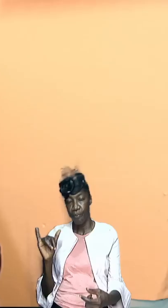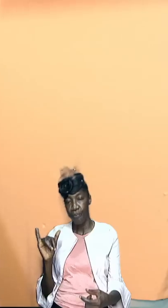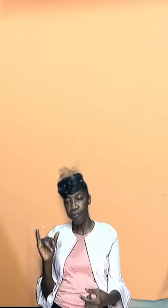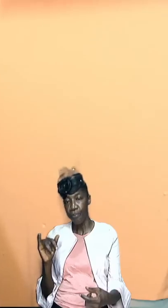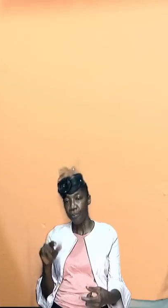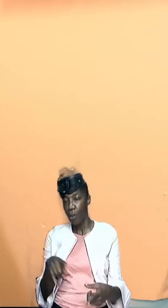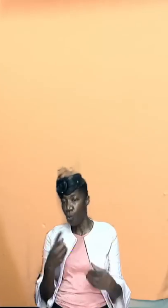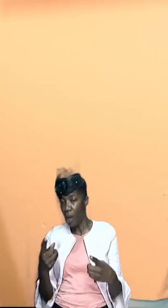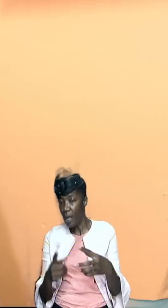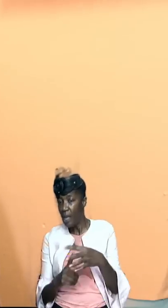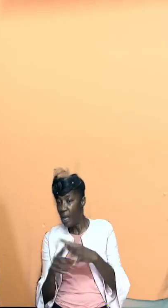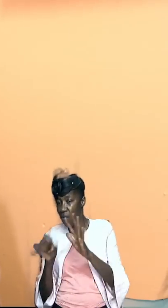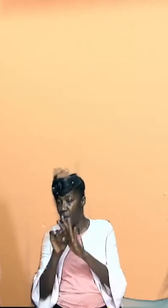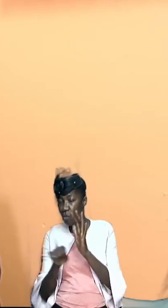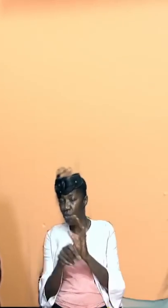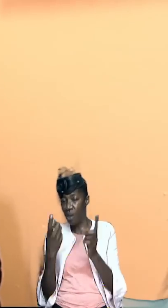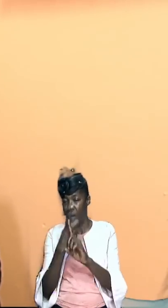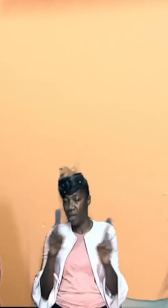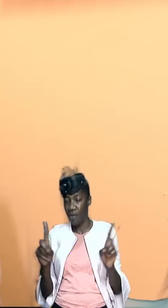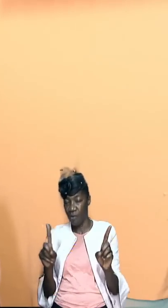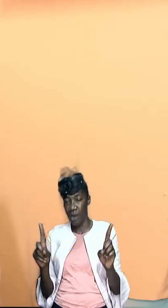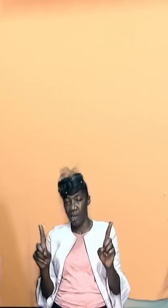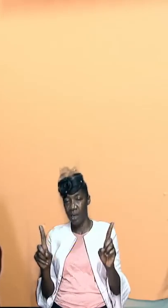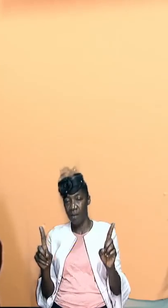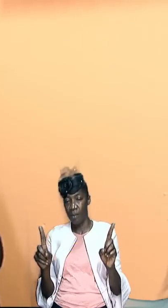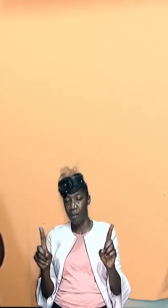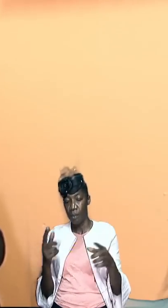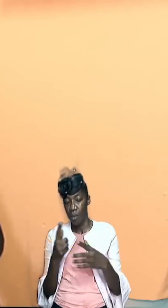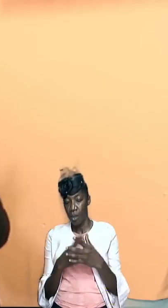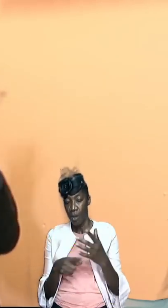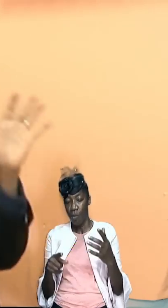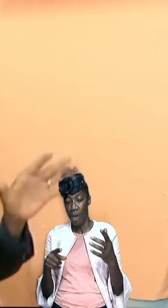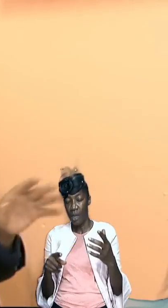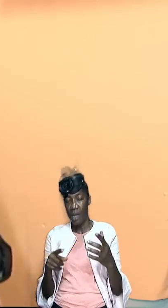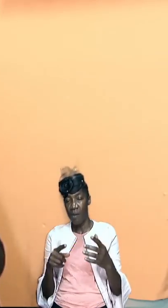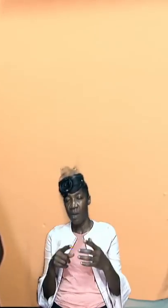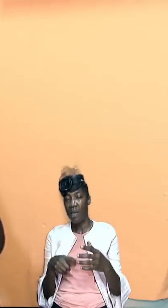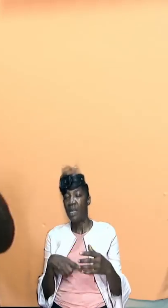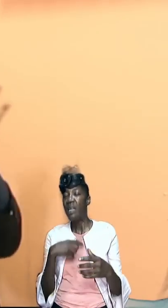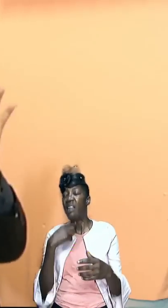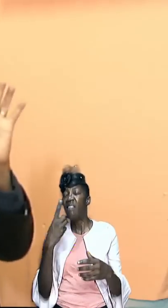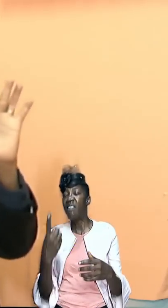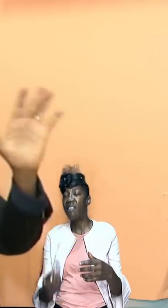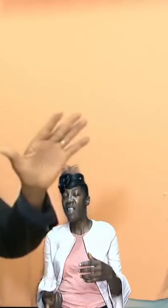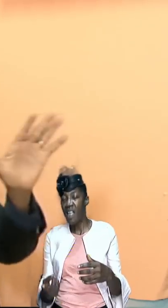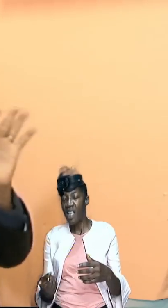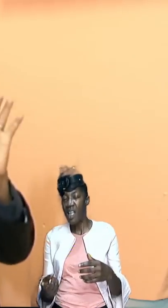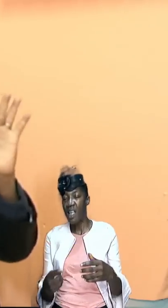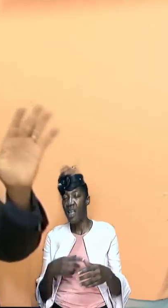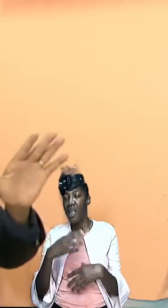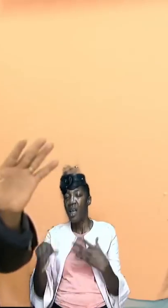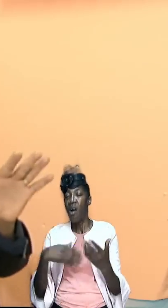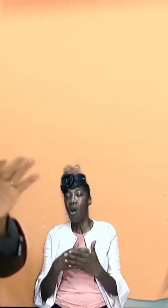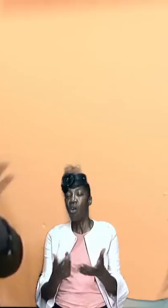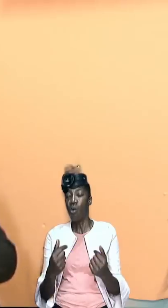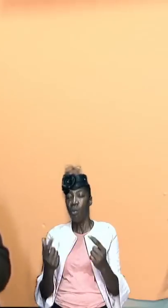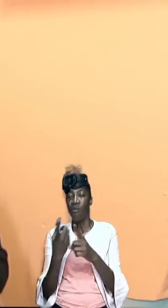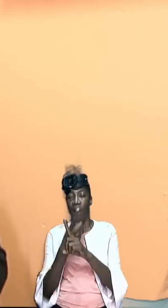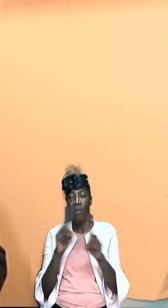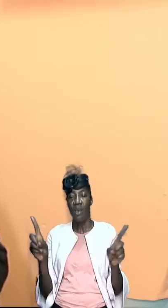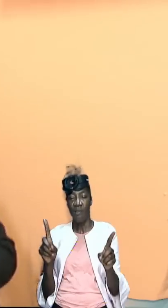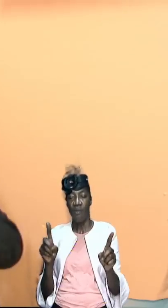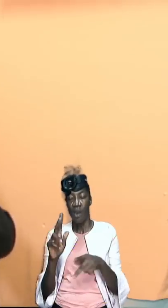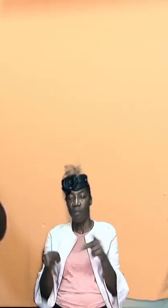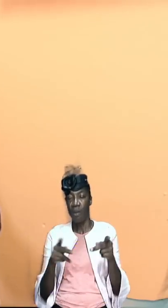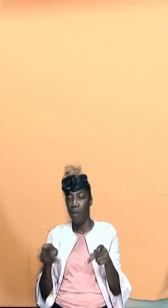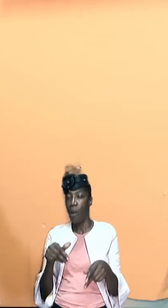other races, their evolution was different. What they would then indicate is that they all came from different sources, but that is not